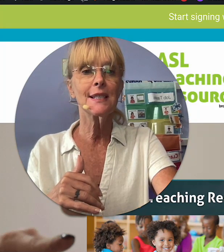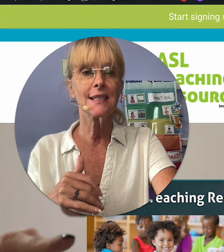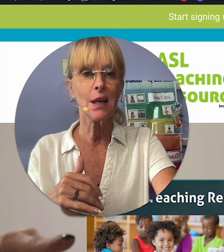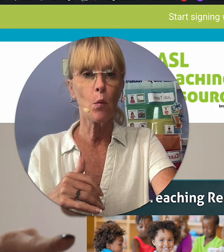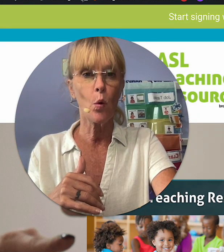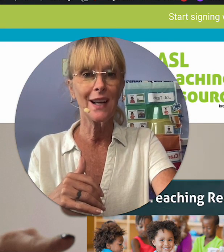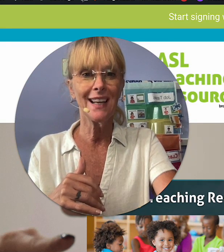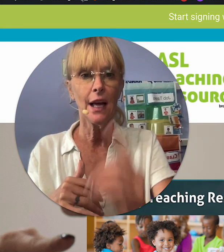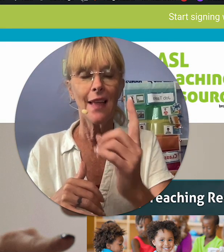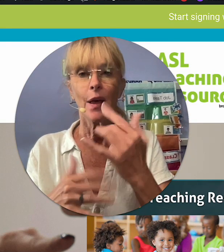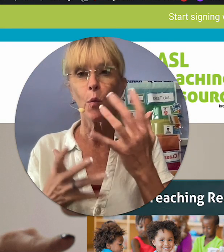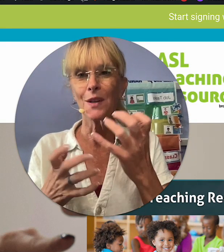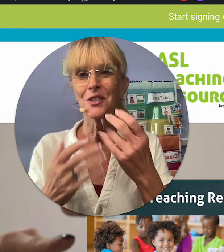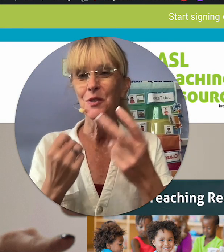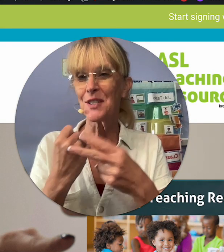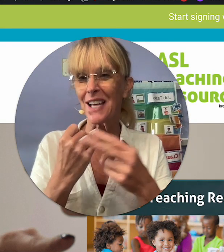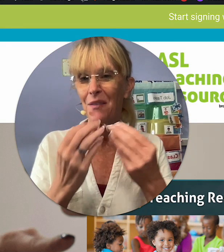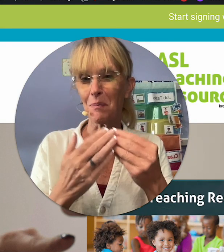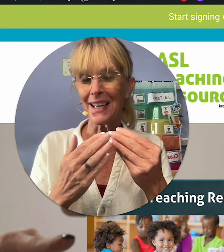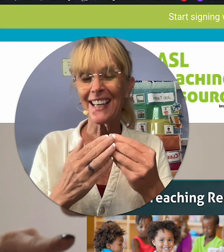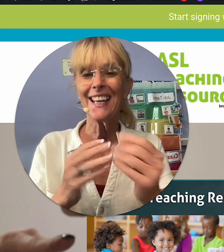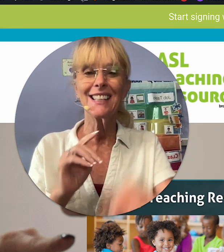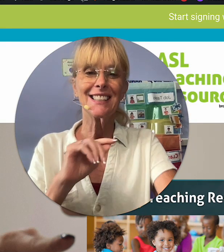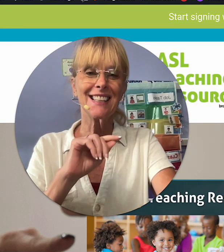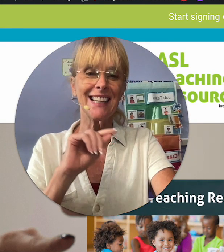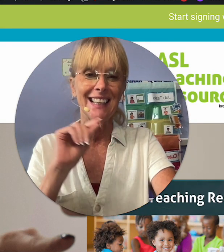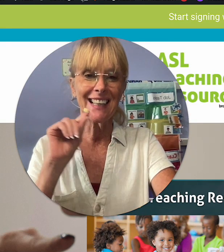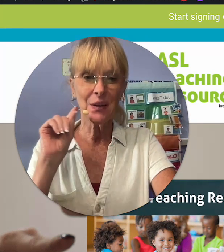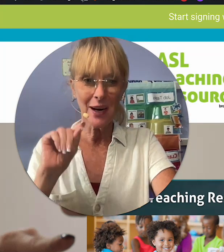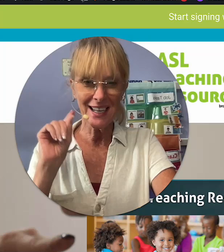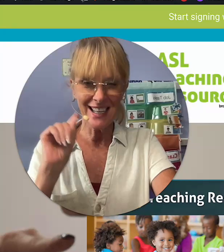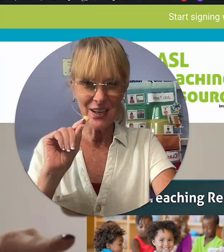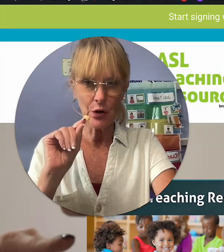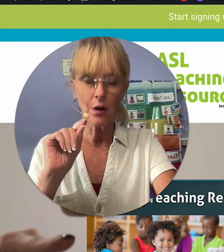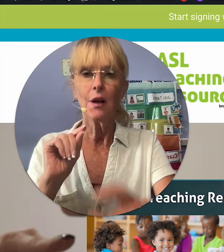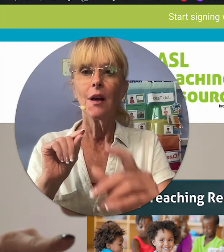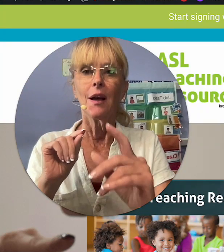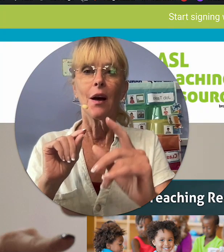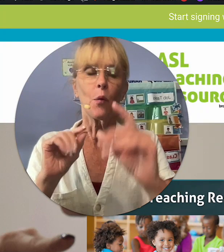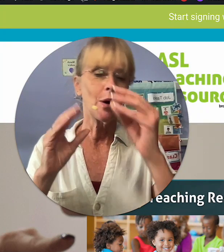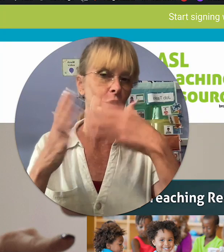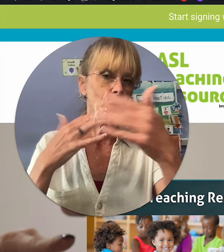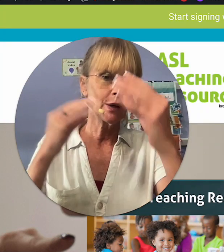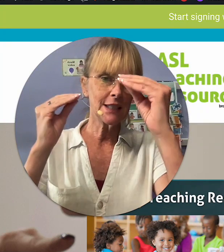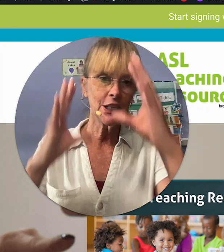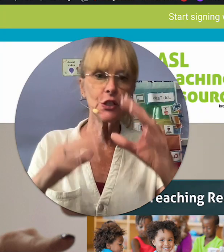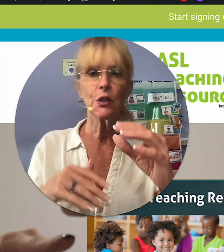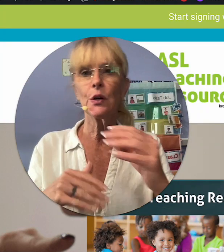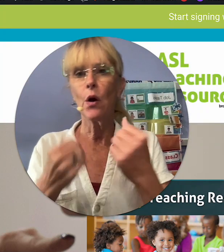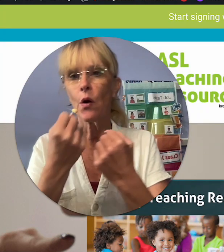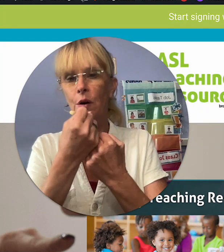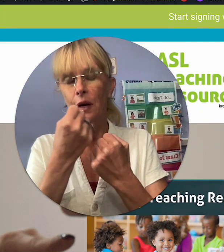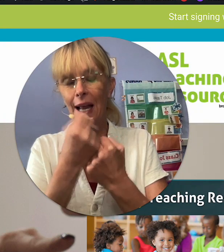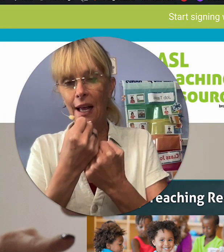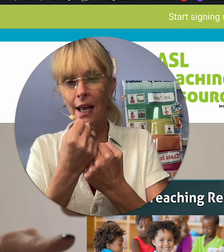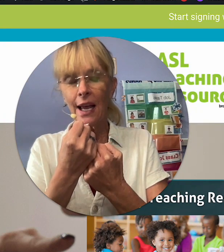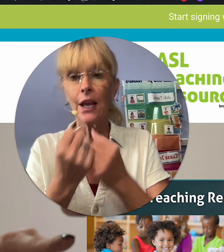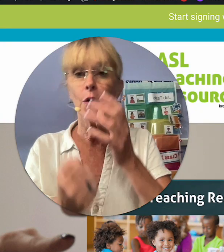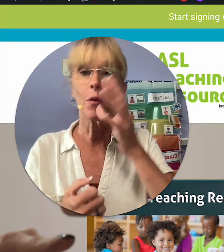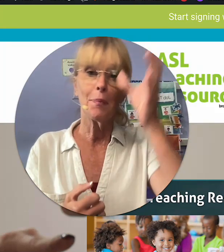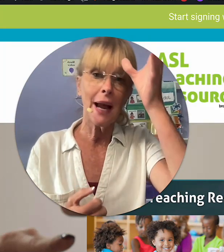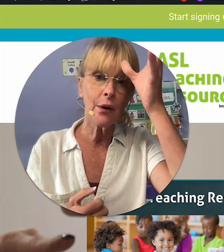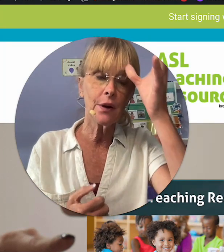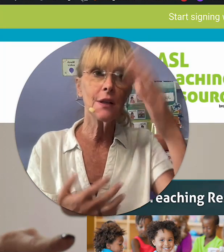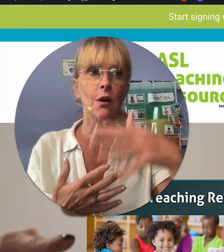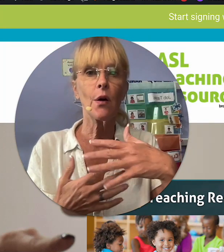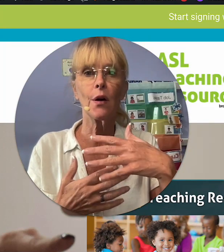are someone that wants to save money, click right here. Whether you're a teacher or aide